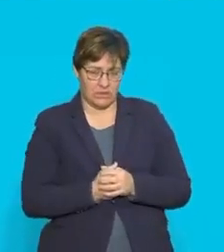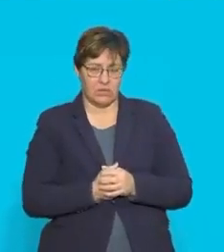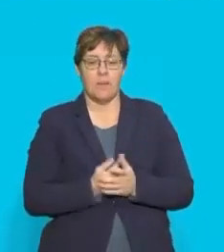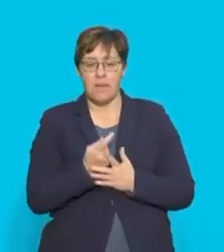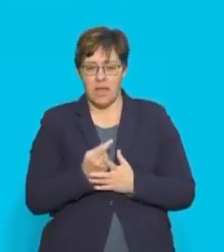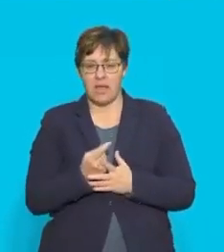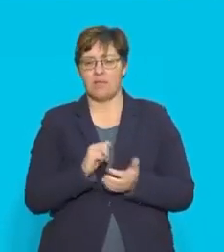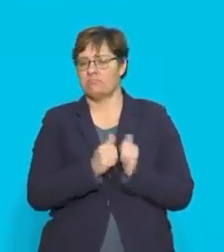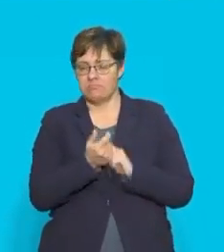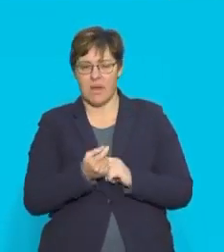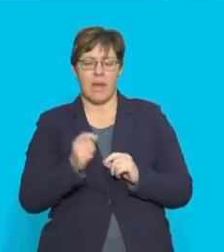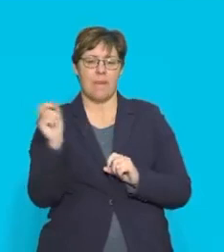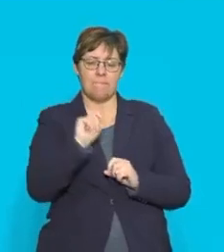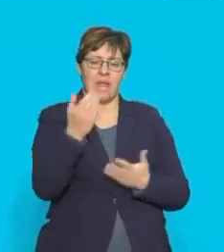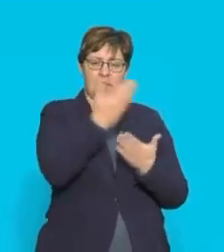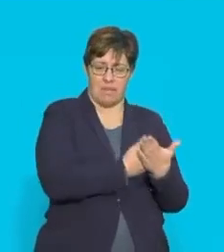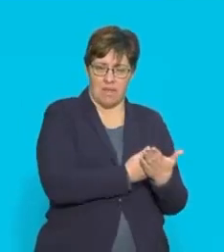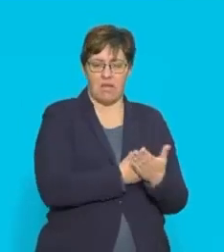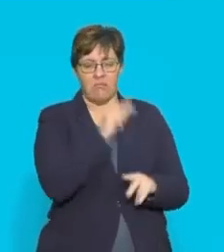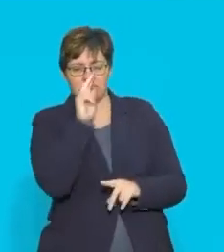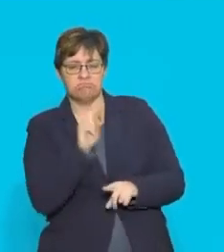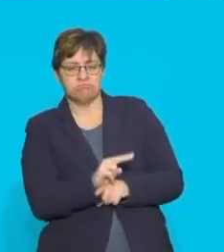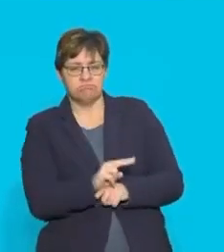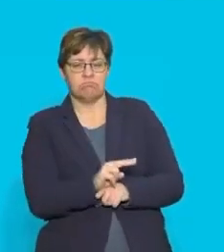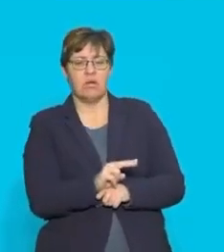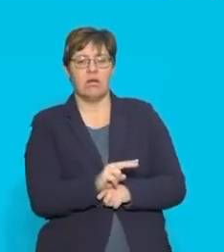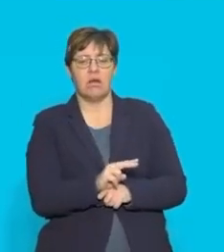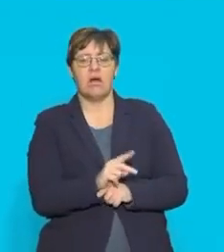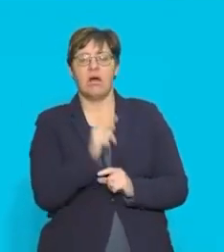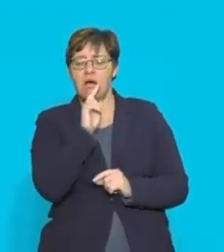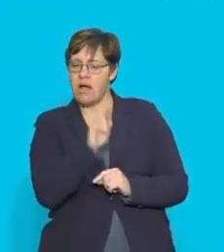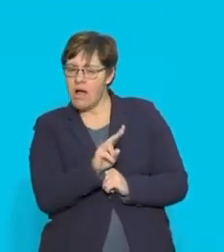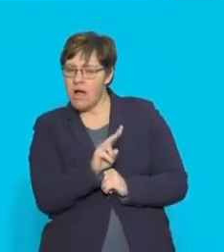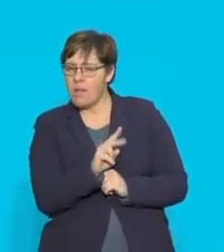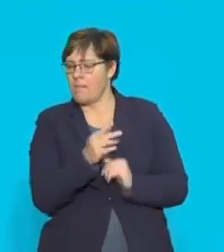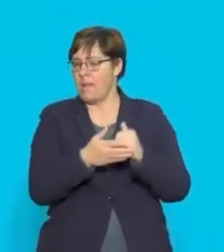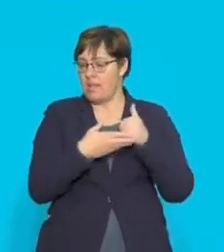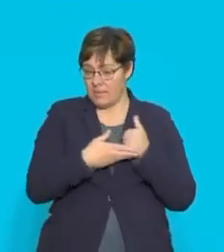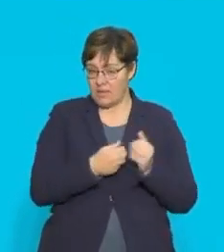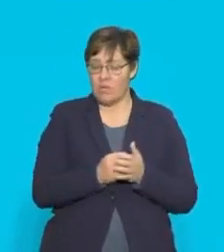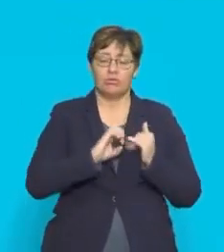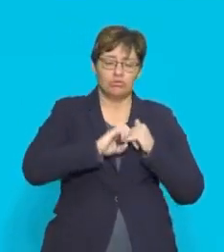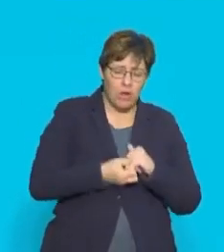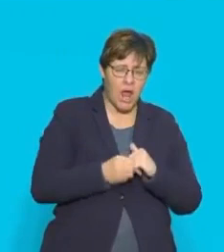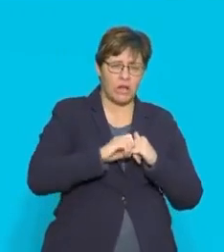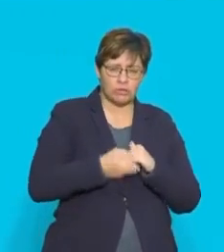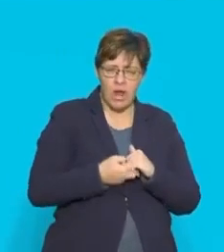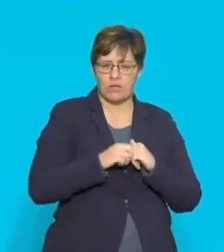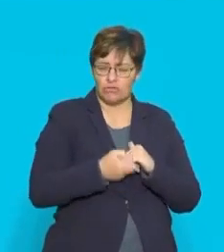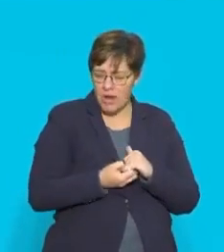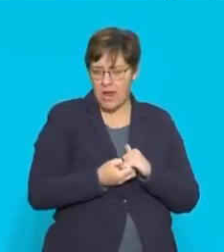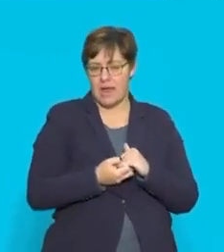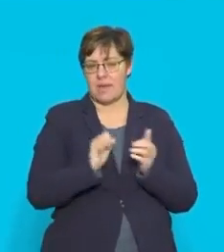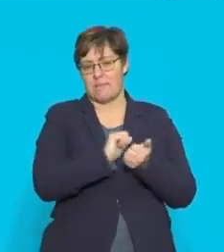to do your mathematics with pen and paper. Observing only and not trying the problems might not be that helpful. But when you try to